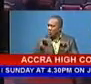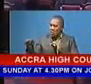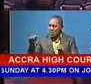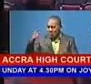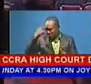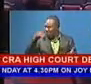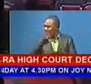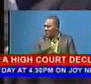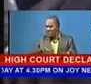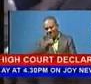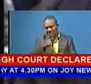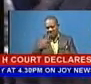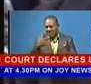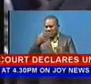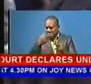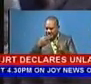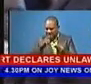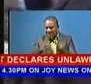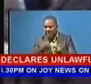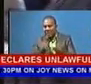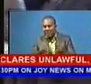the numbers on that list.